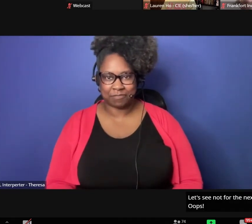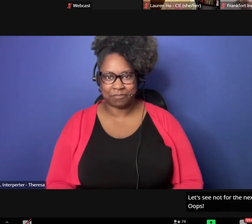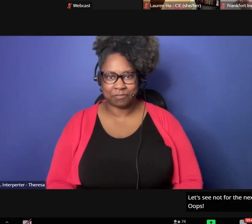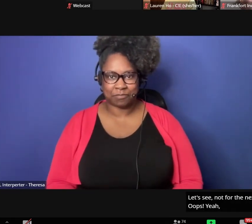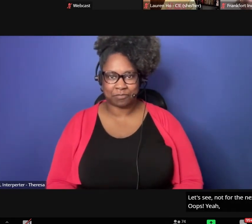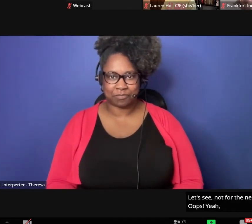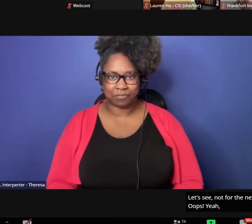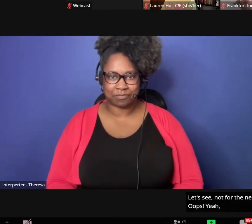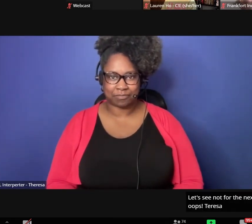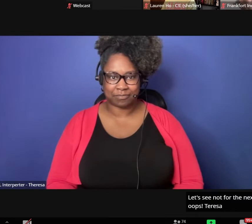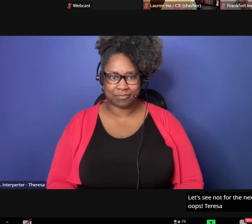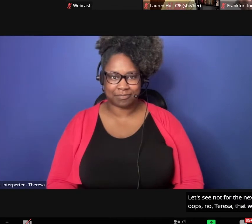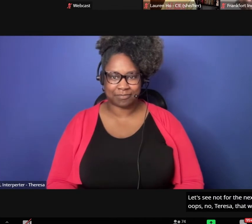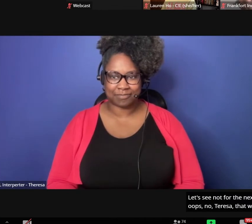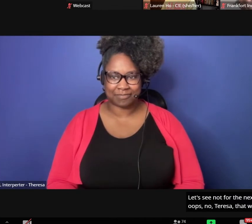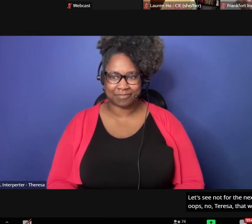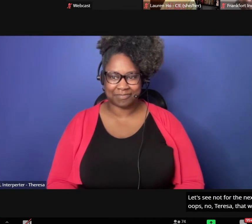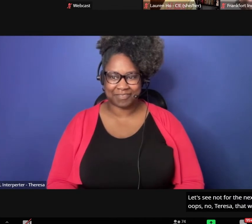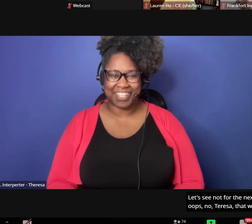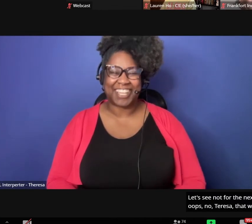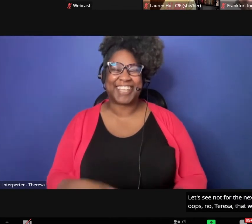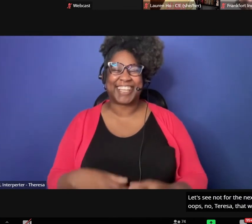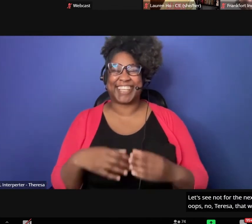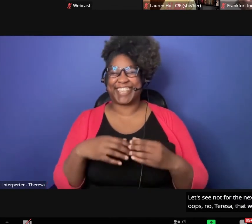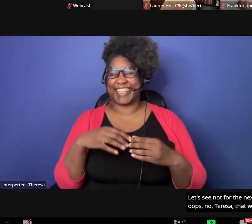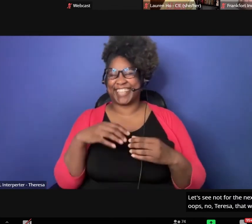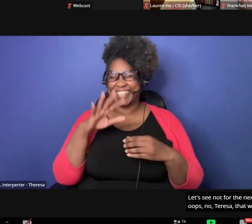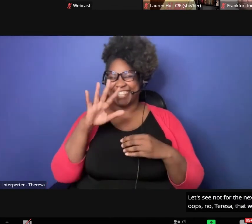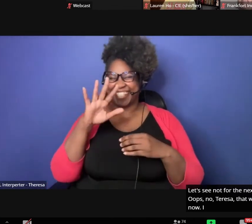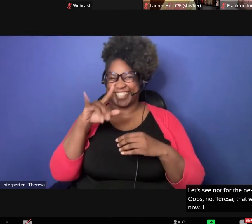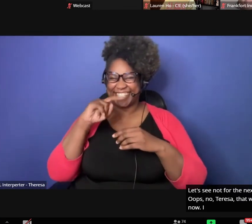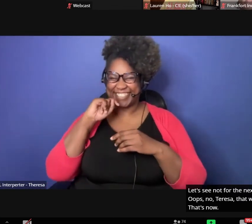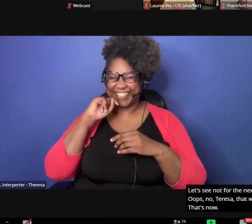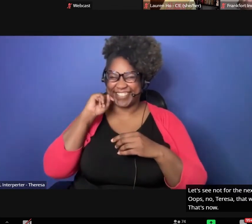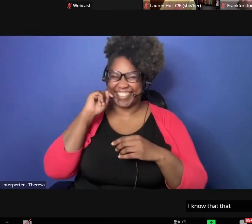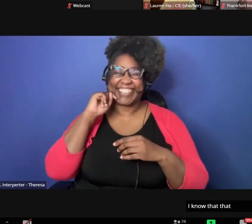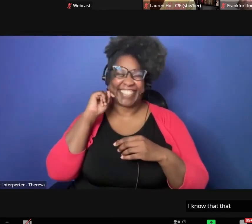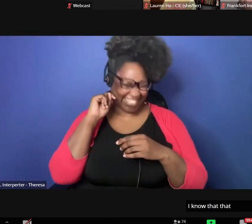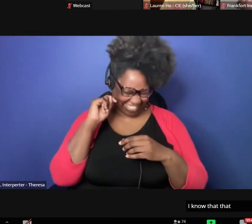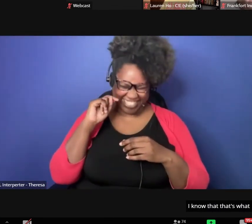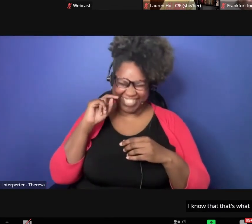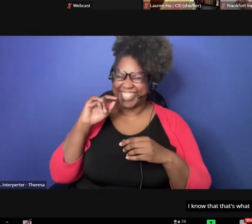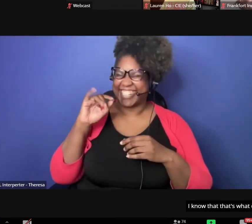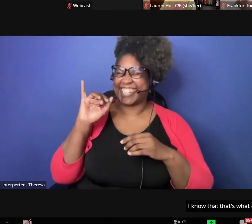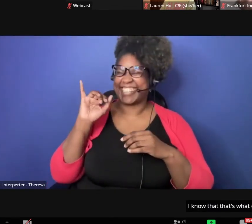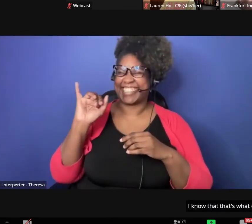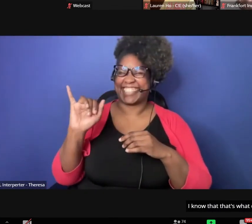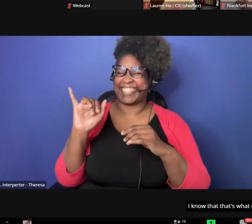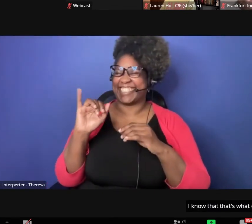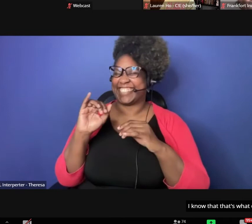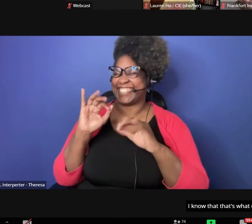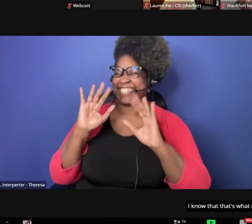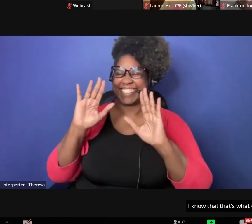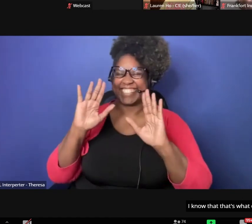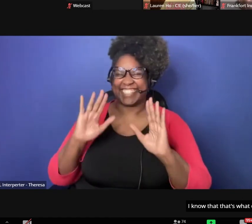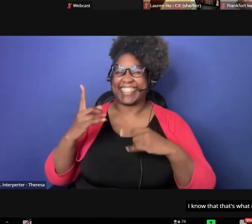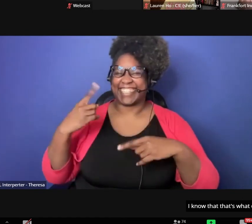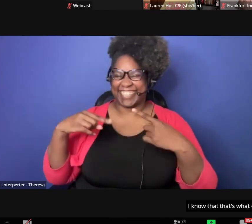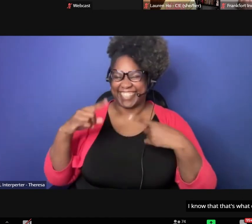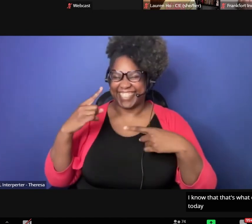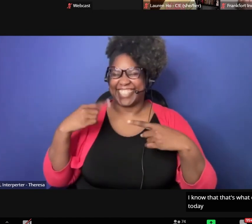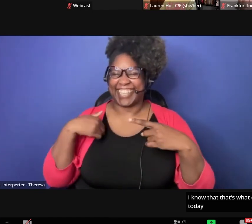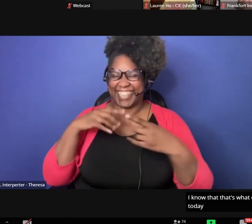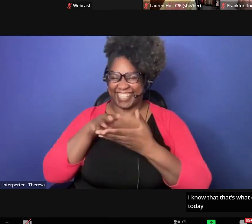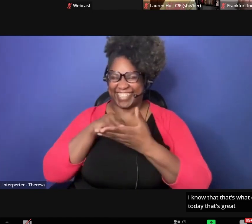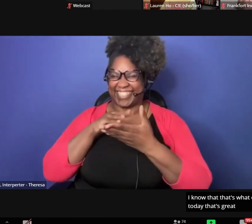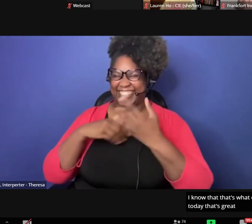Oh, Teresa, that was really like the best. Now I know that's what oops is. I learned something today.